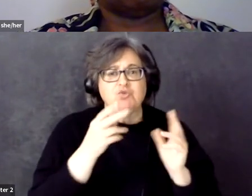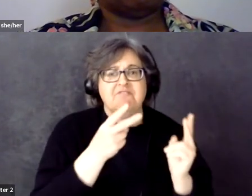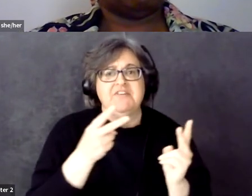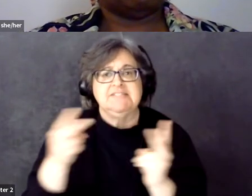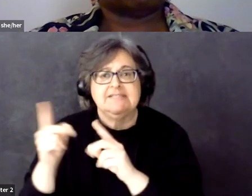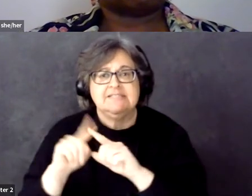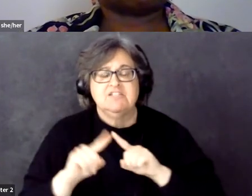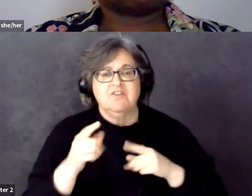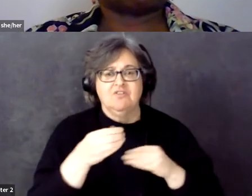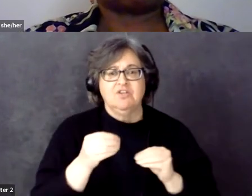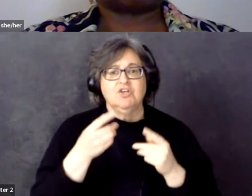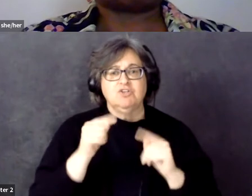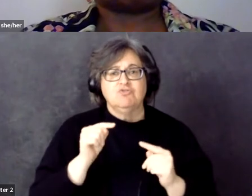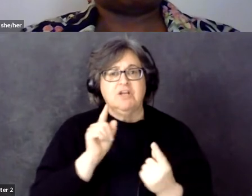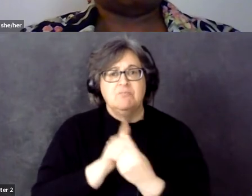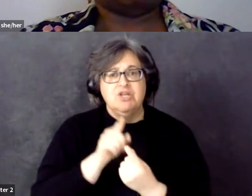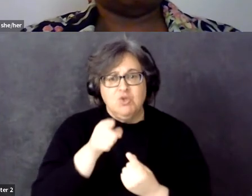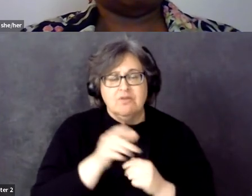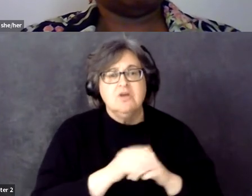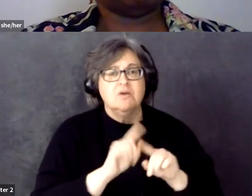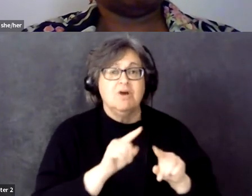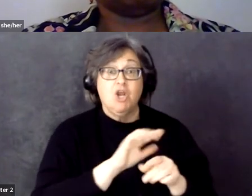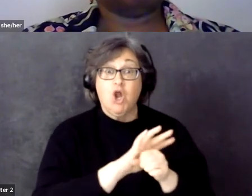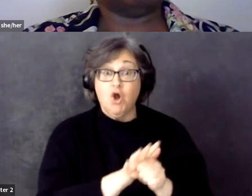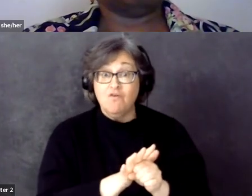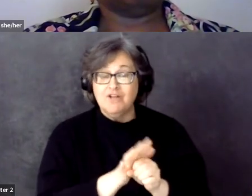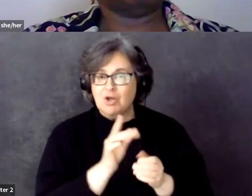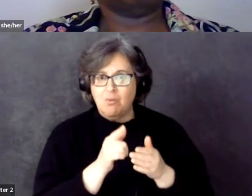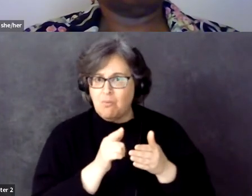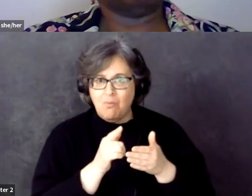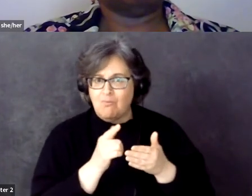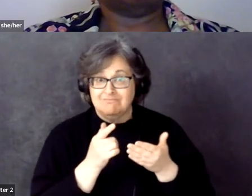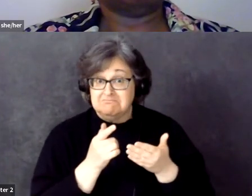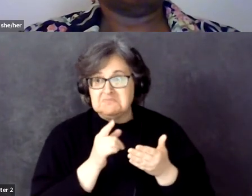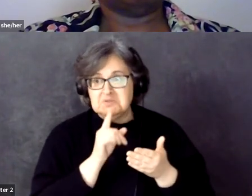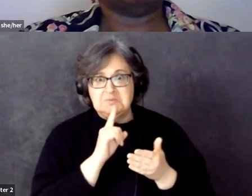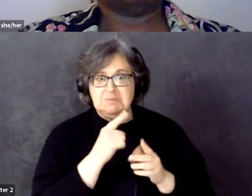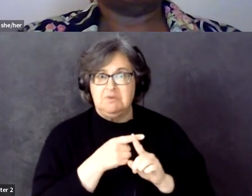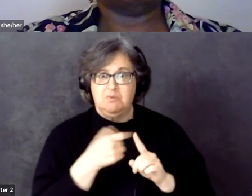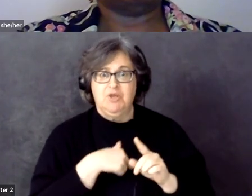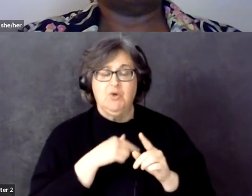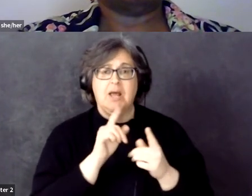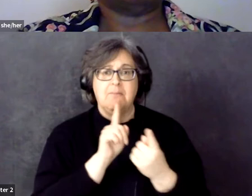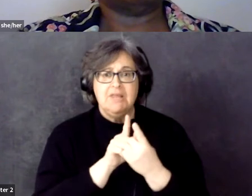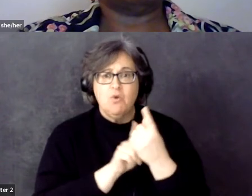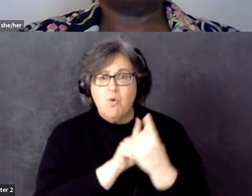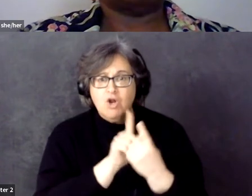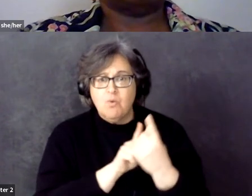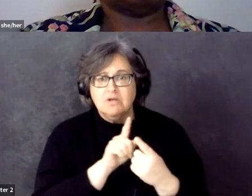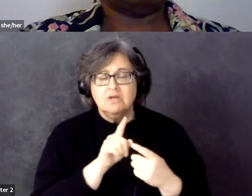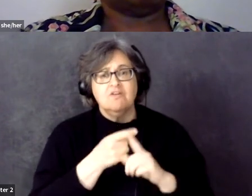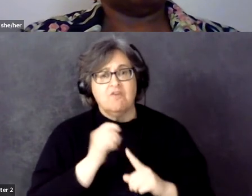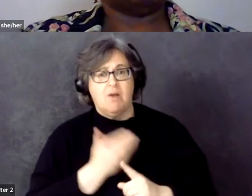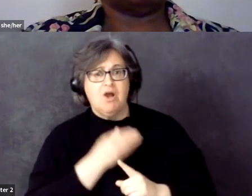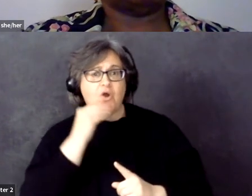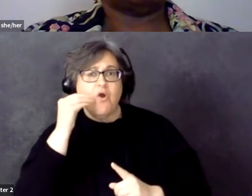to meet you at the rail. But what COVID afforded us was the opportunity to meet one-on-one with folks, you know, in their homes or